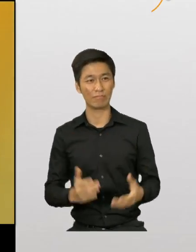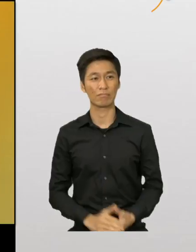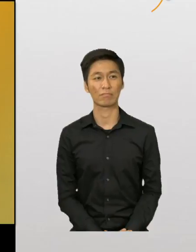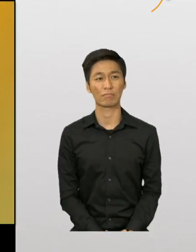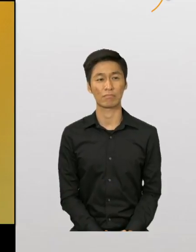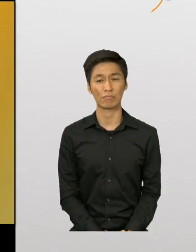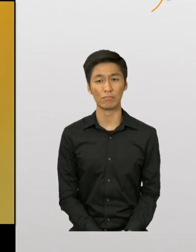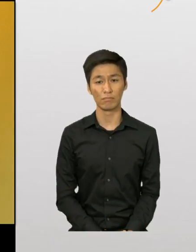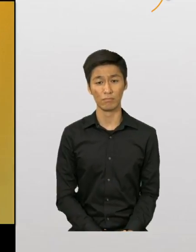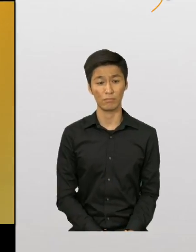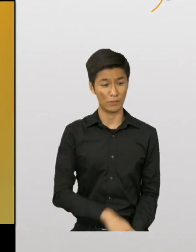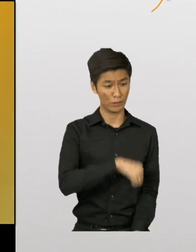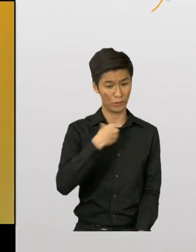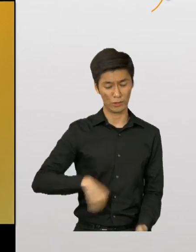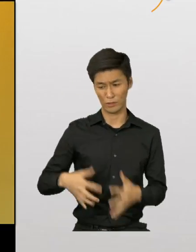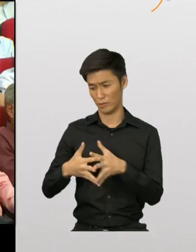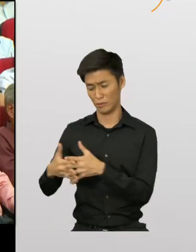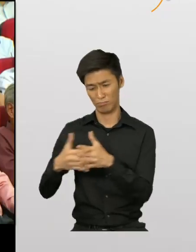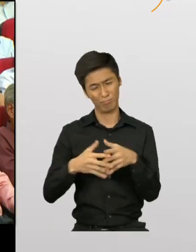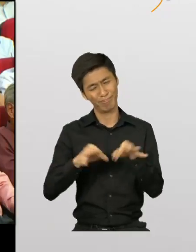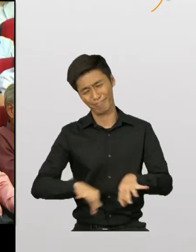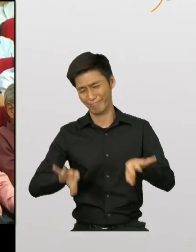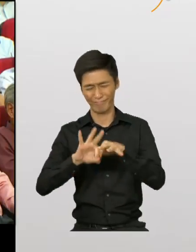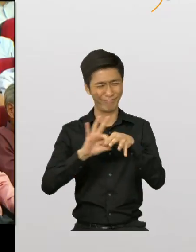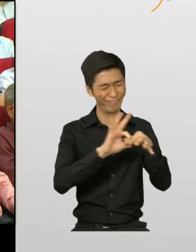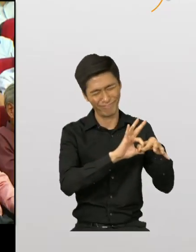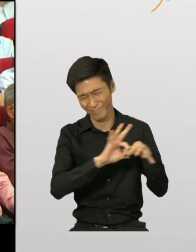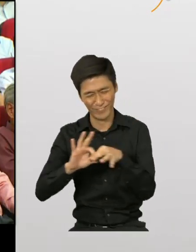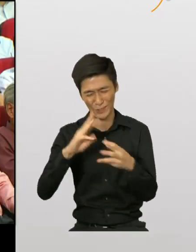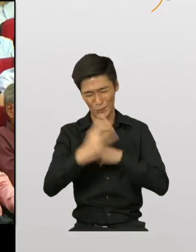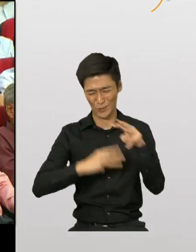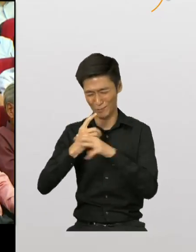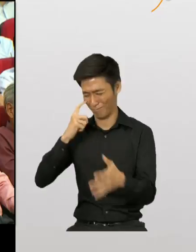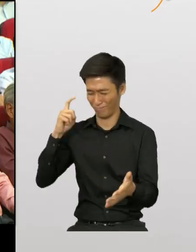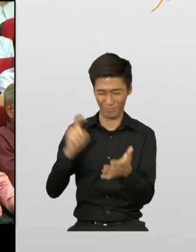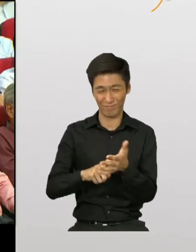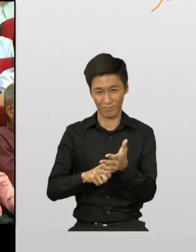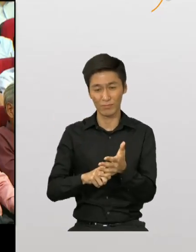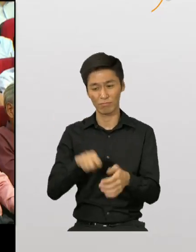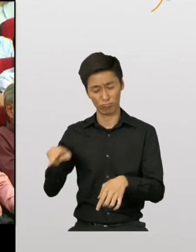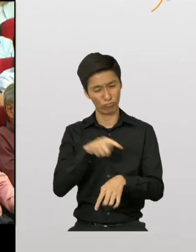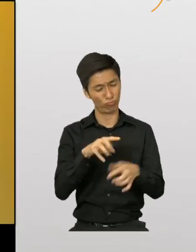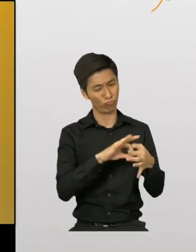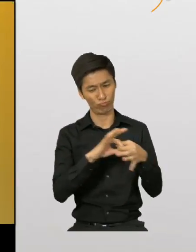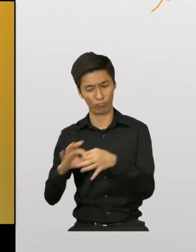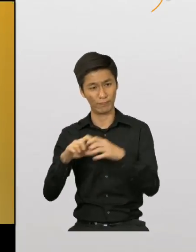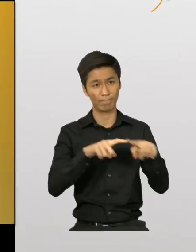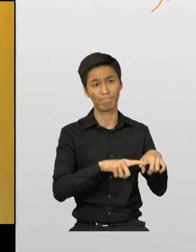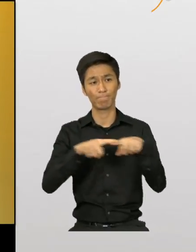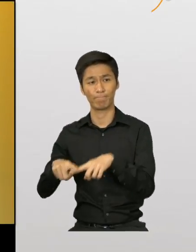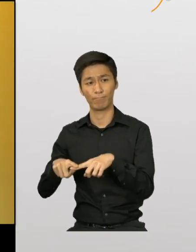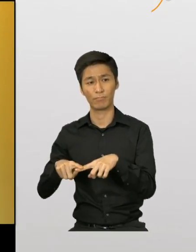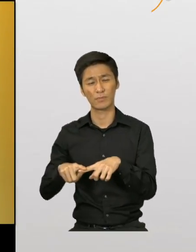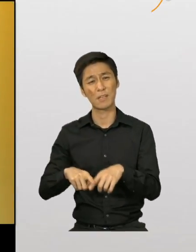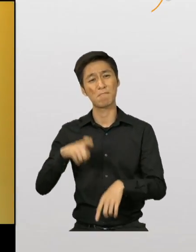China and the US have the most important bilateral relationship in the world. They are interdependent, and they also need to